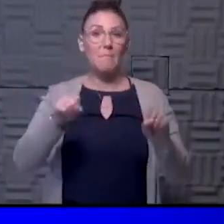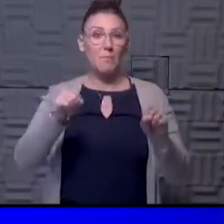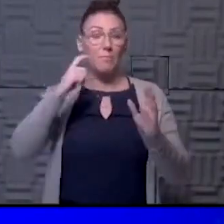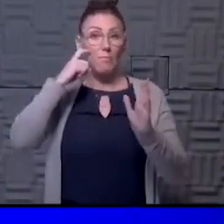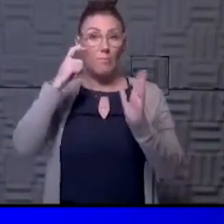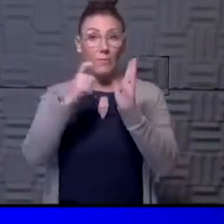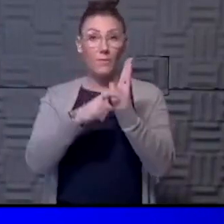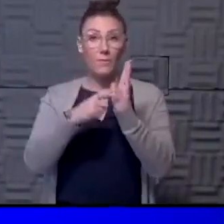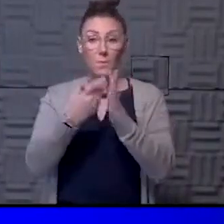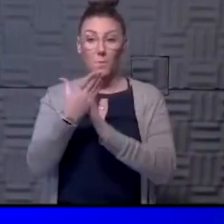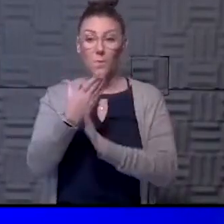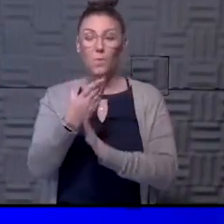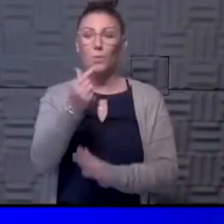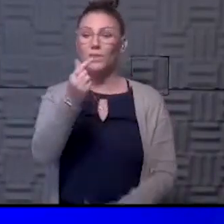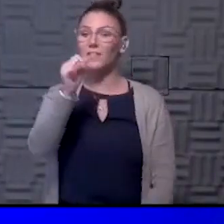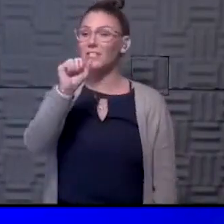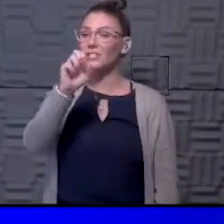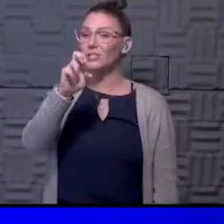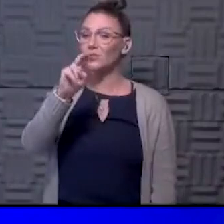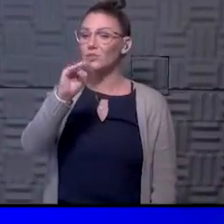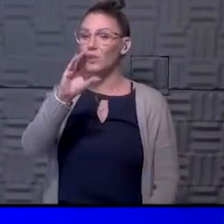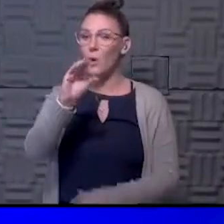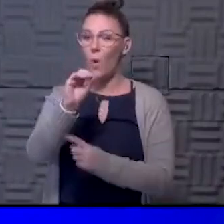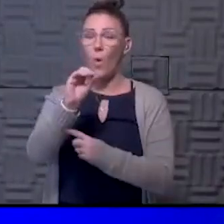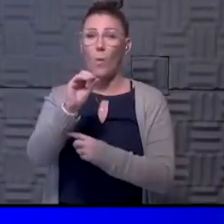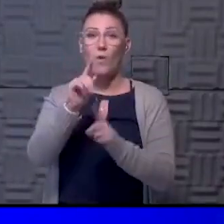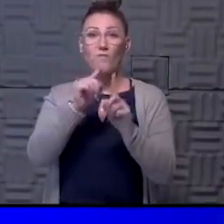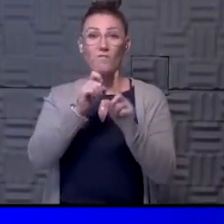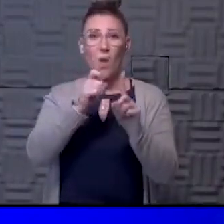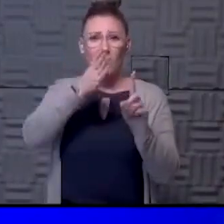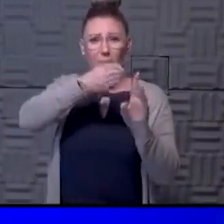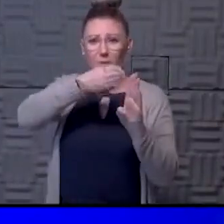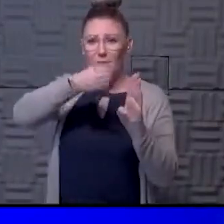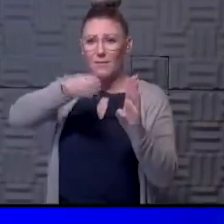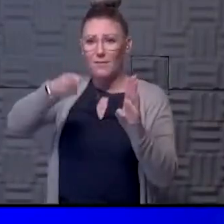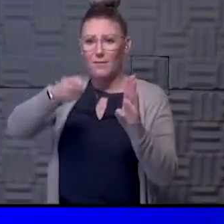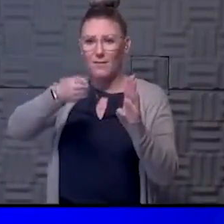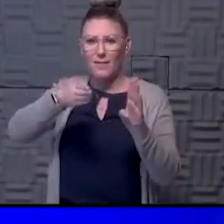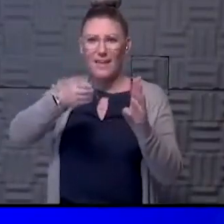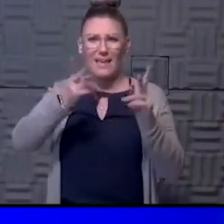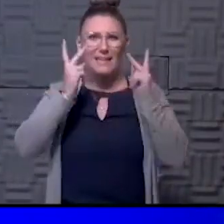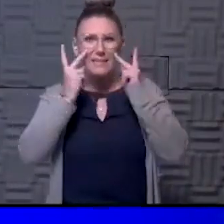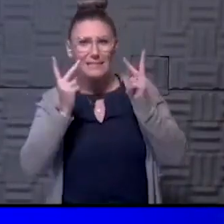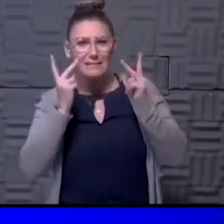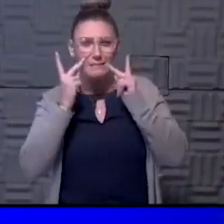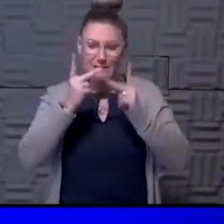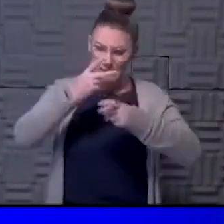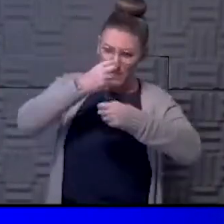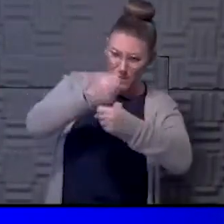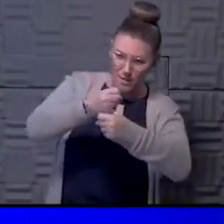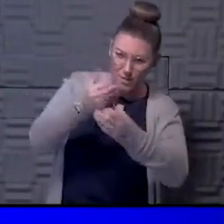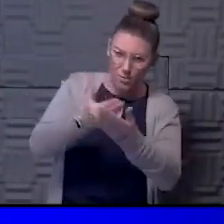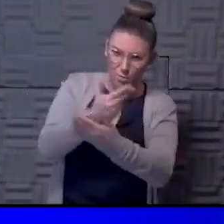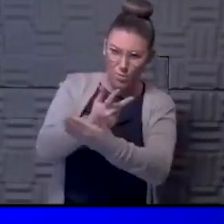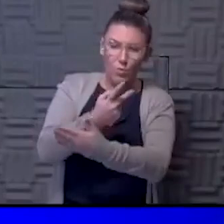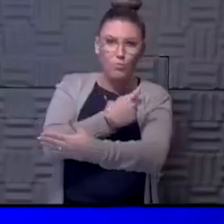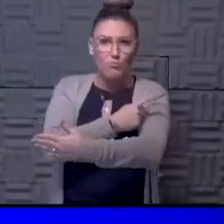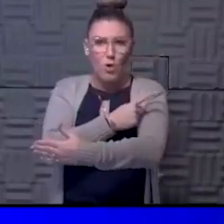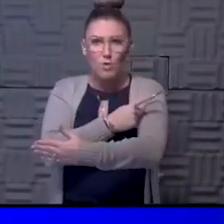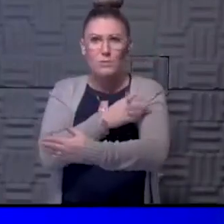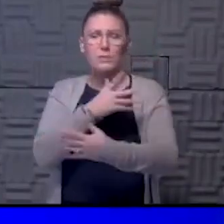identify through the genome itself, just through the sequencing, then create new proteins, and